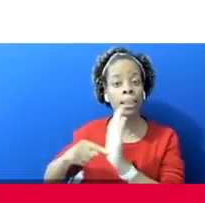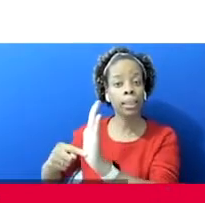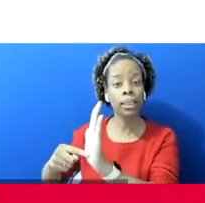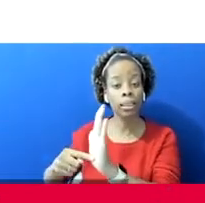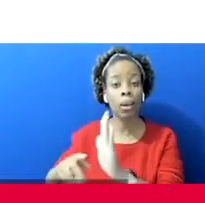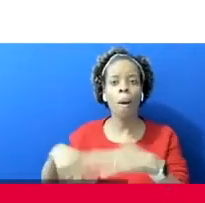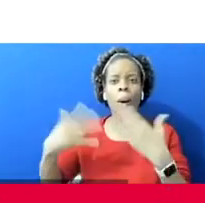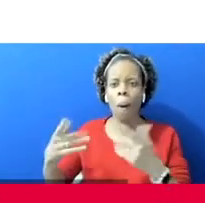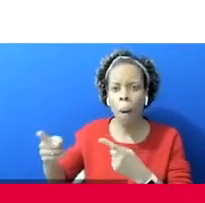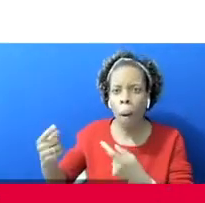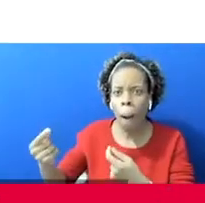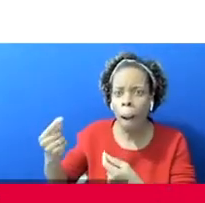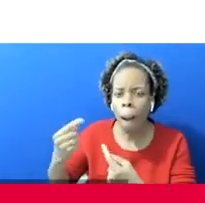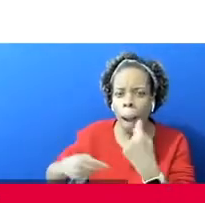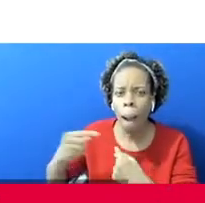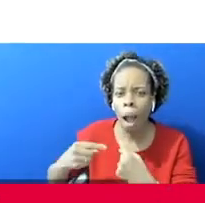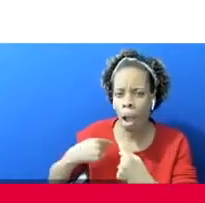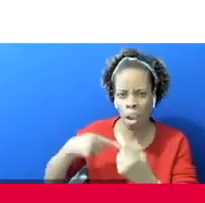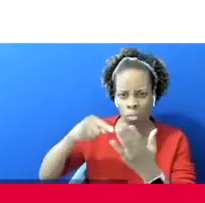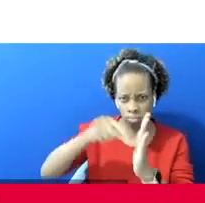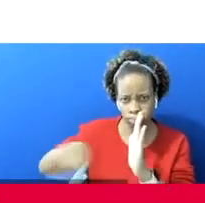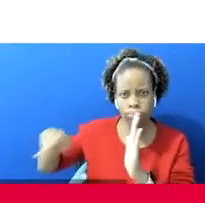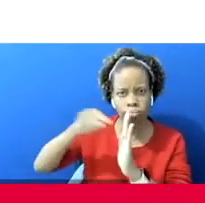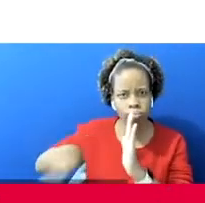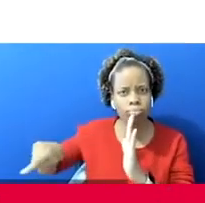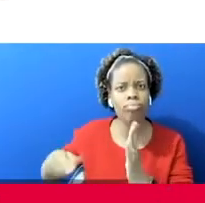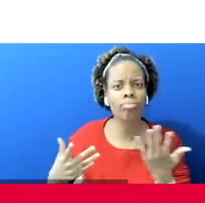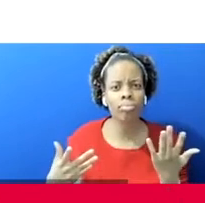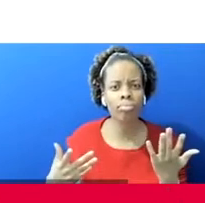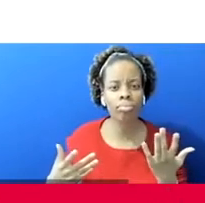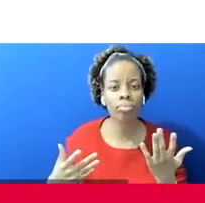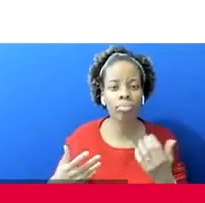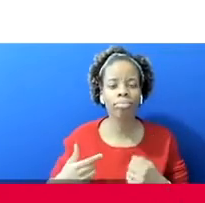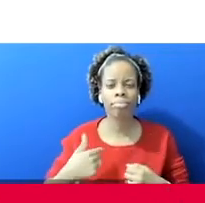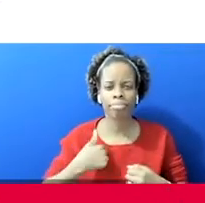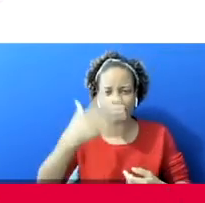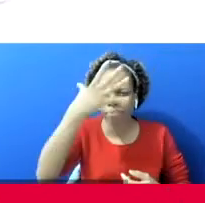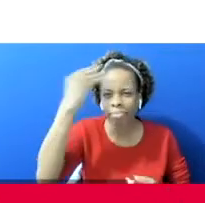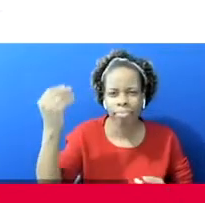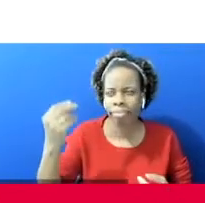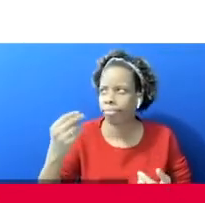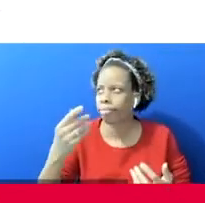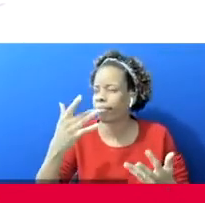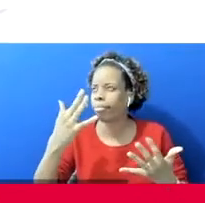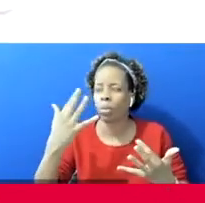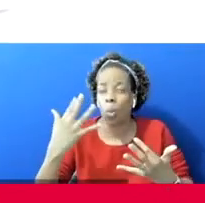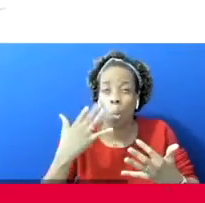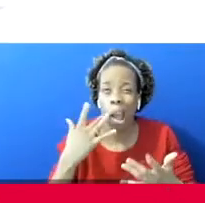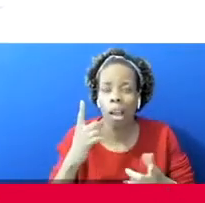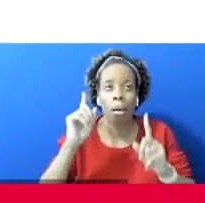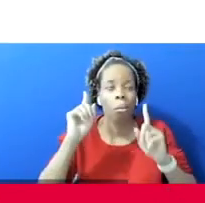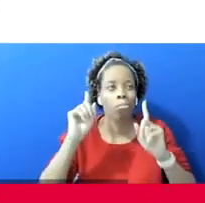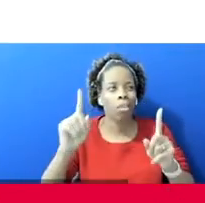reverse whatever action it was that they took, you know, over, I forgot what time is like now because of COVID, but I think it was at